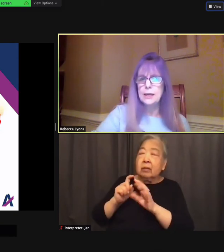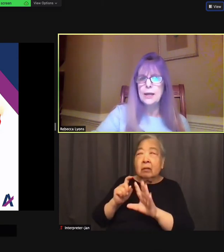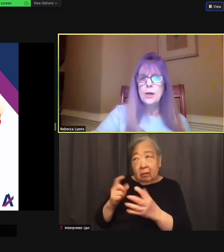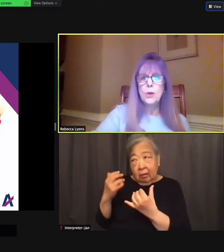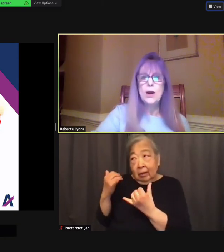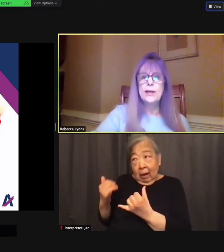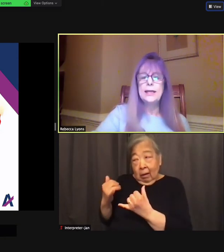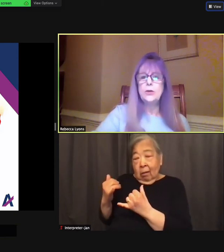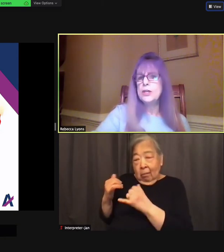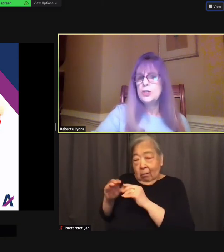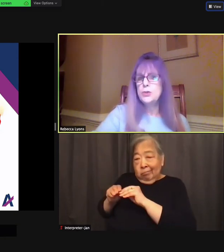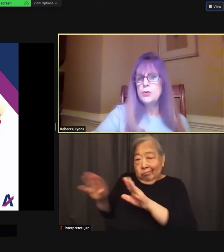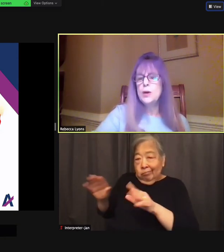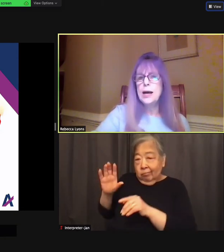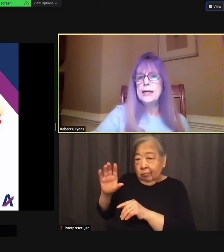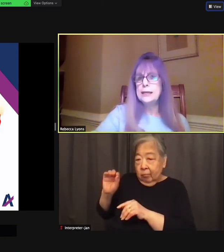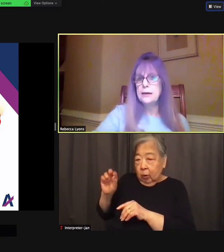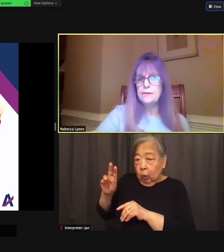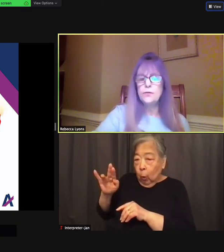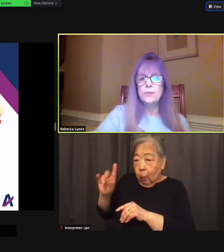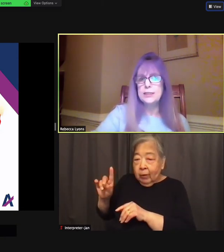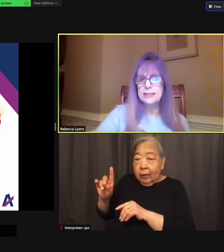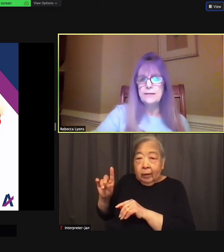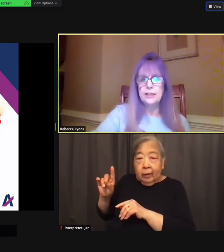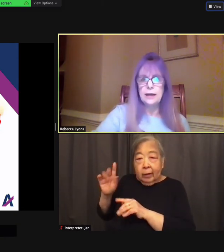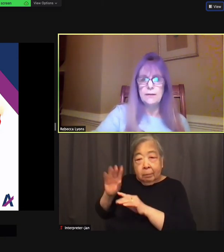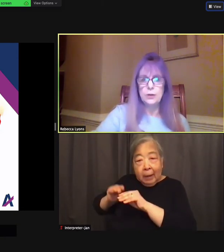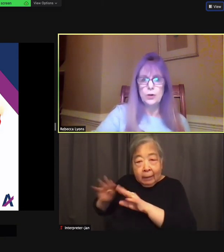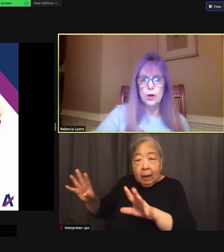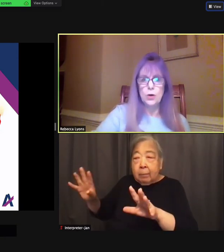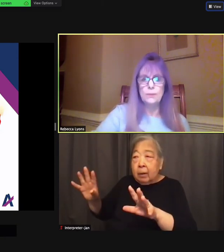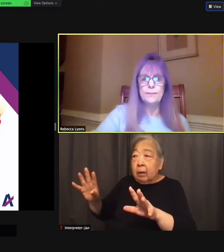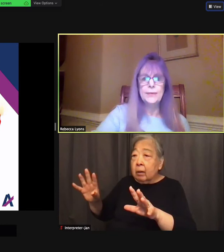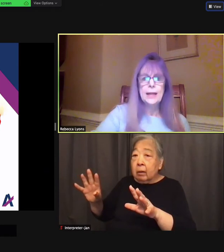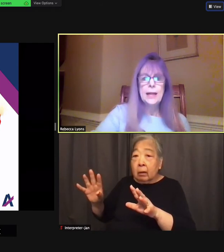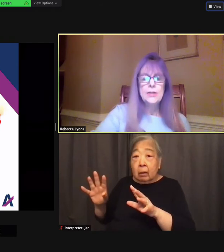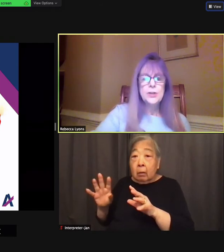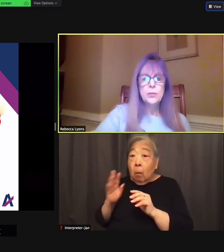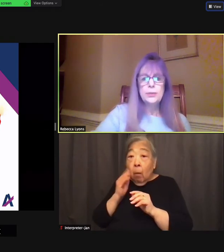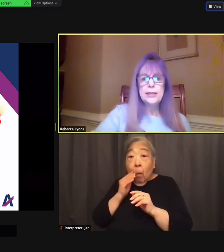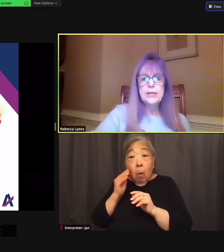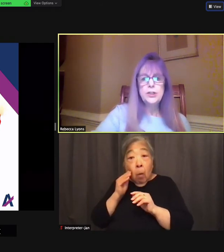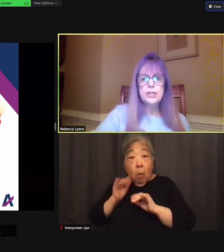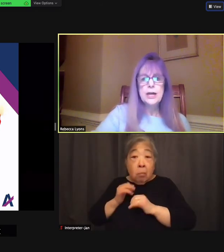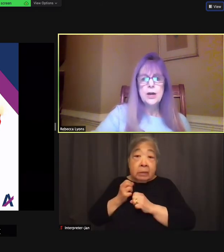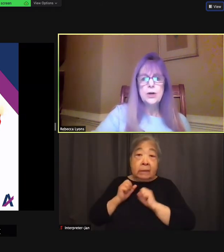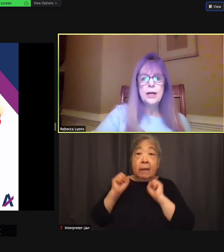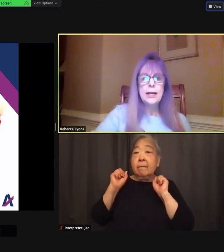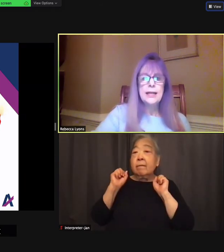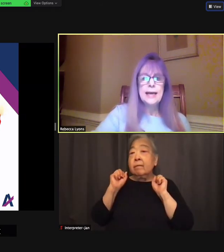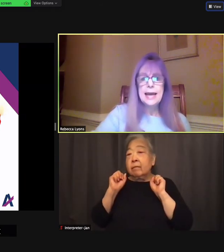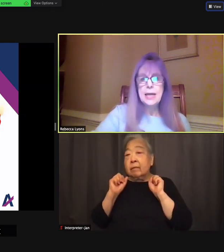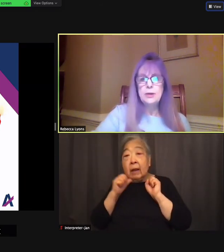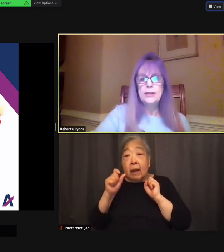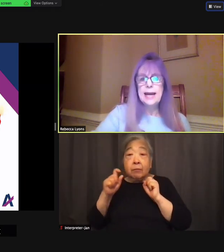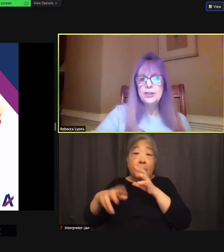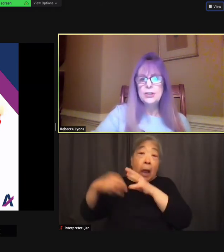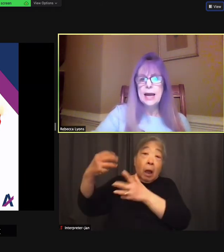pandemic, where you can do a gift from the safety of your home. So please share